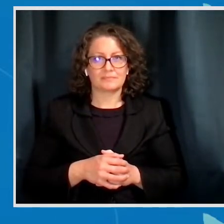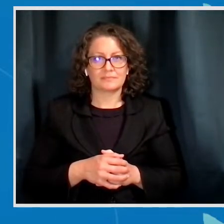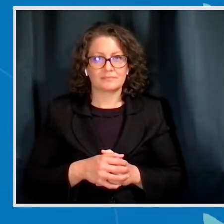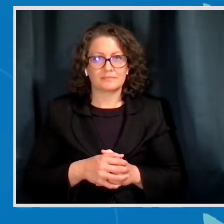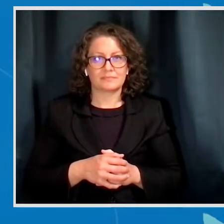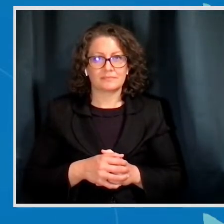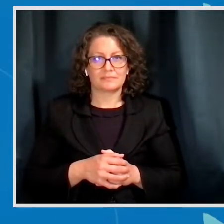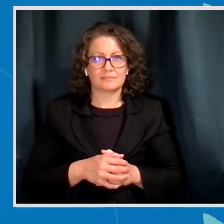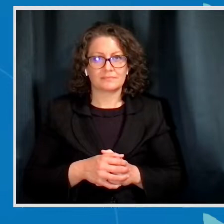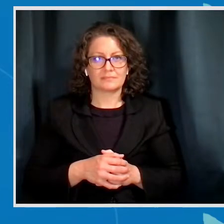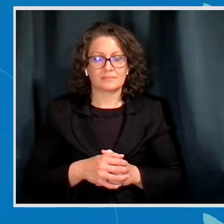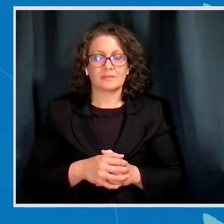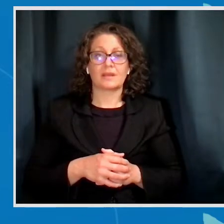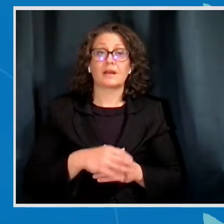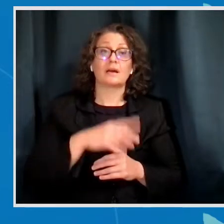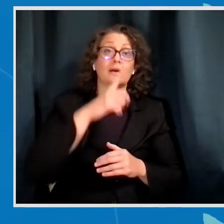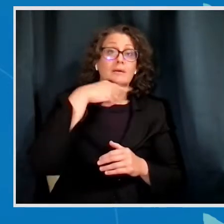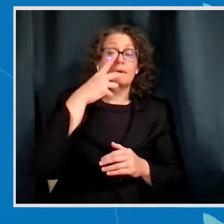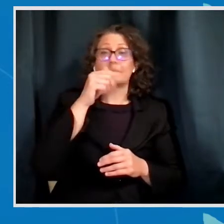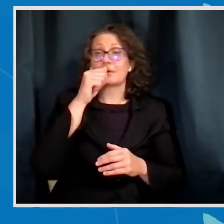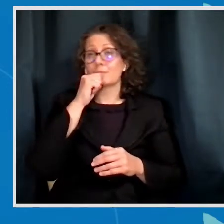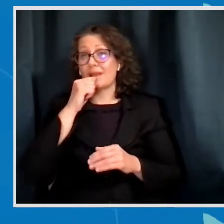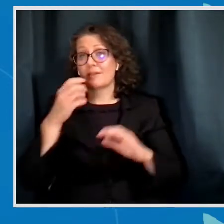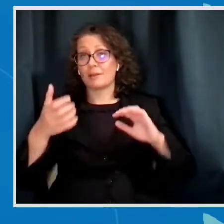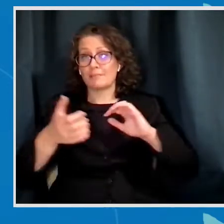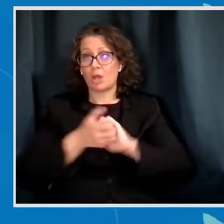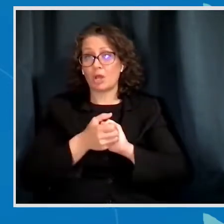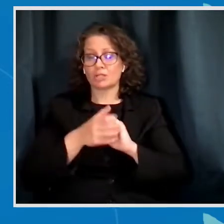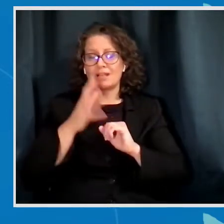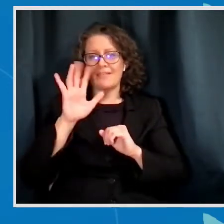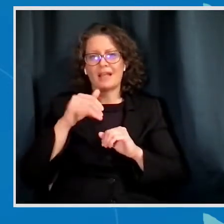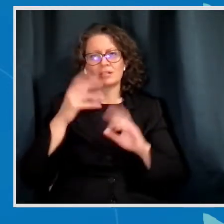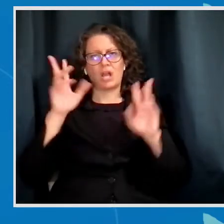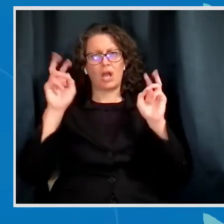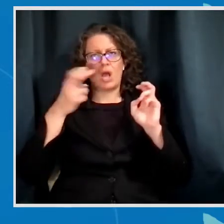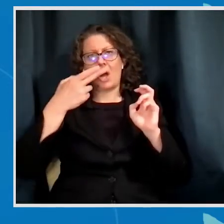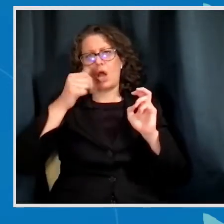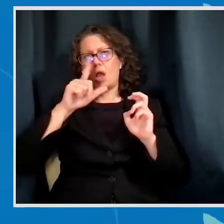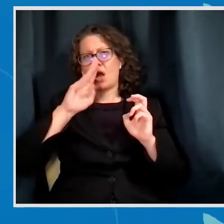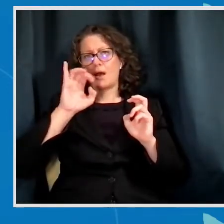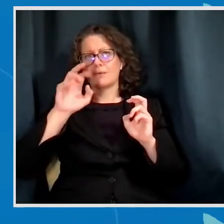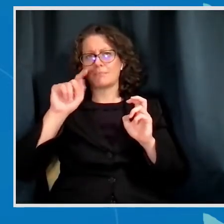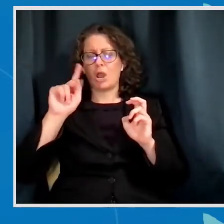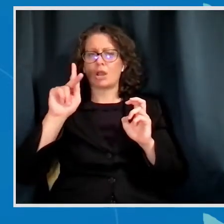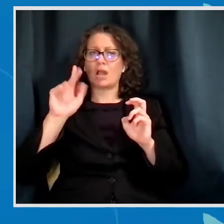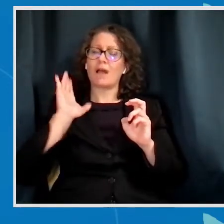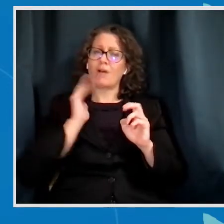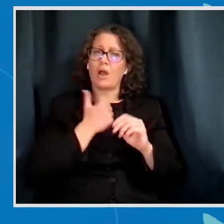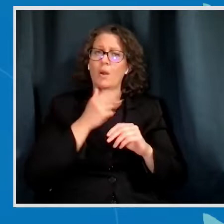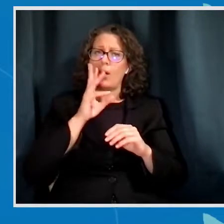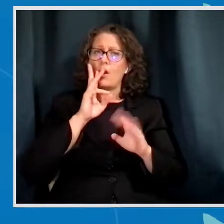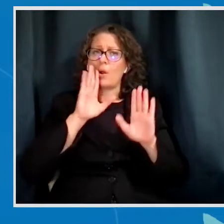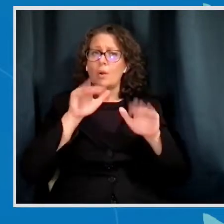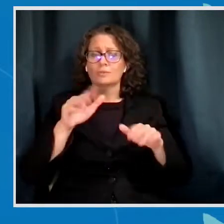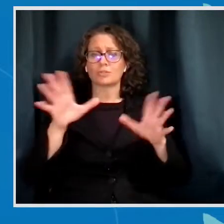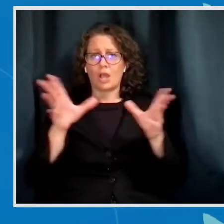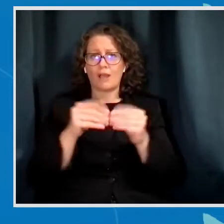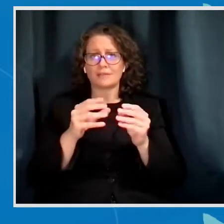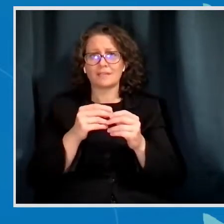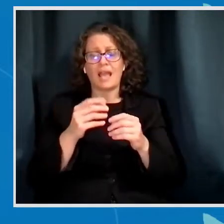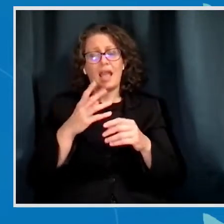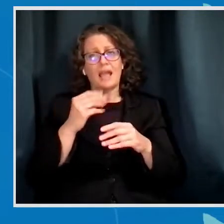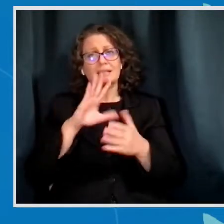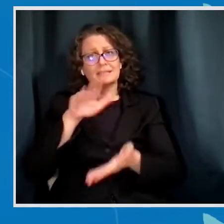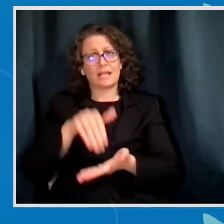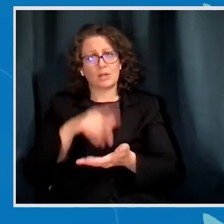Public-private partnerships have been a hallmark of our ocean conferences and central to the goals of ocean conservation and sustainability. We